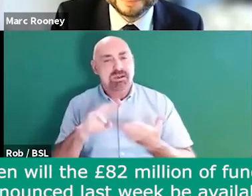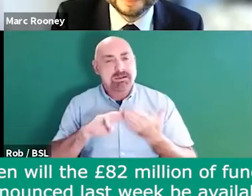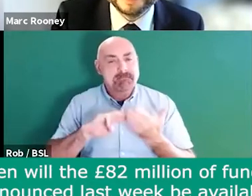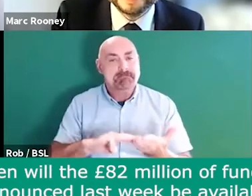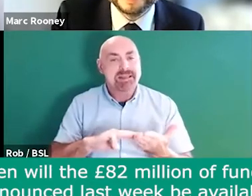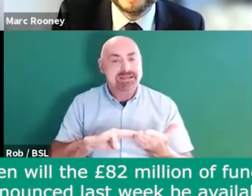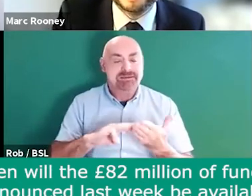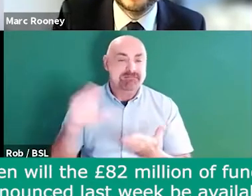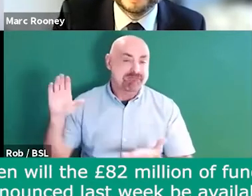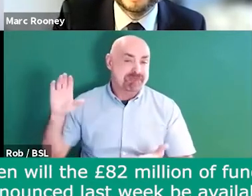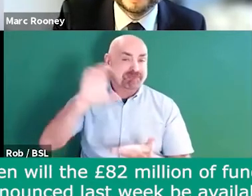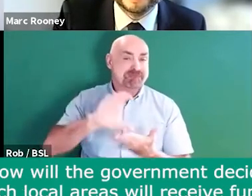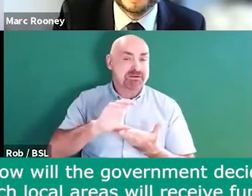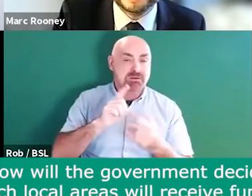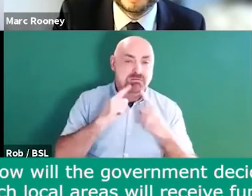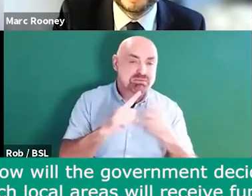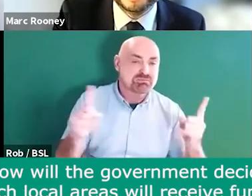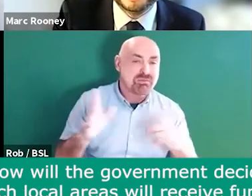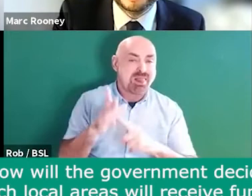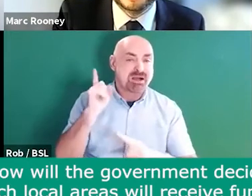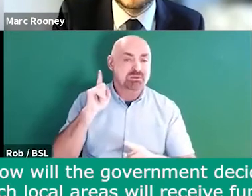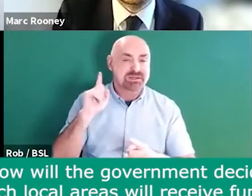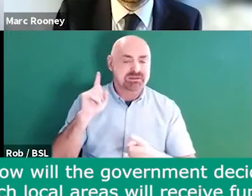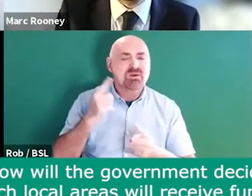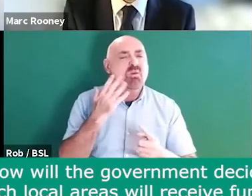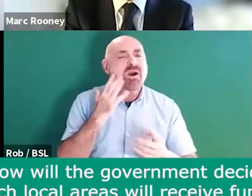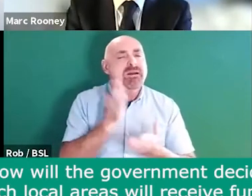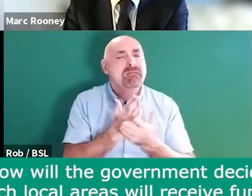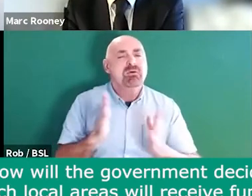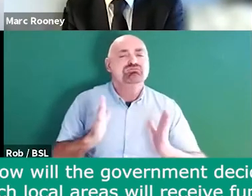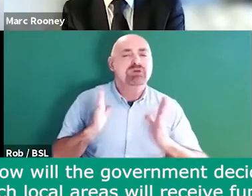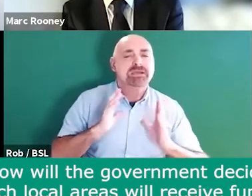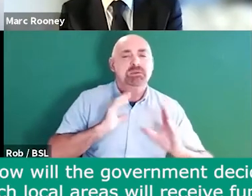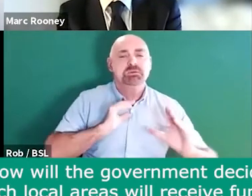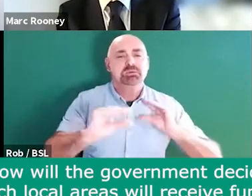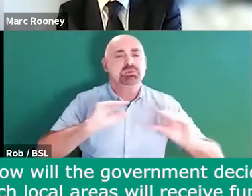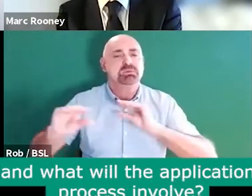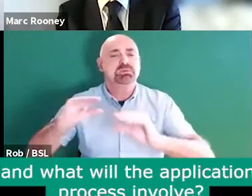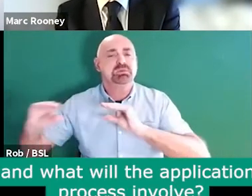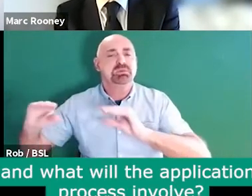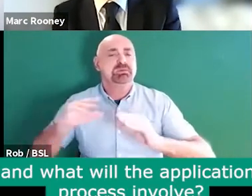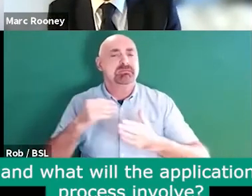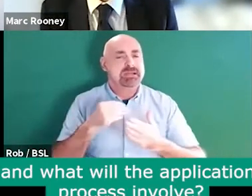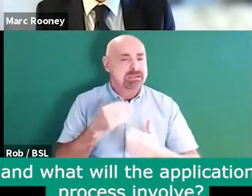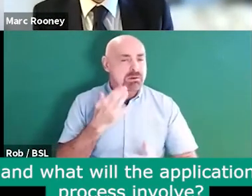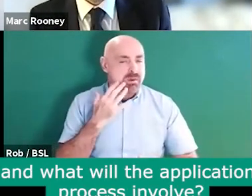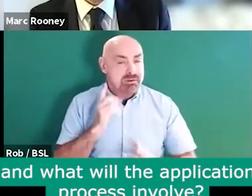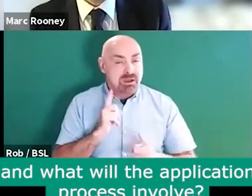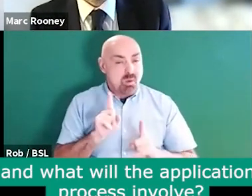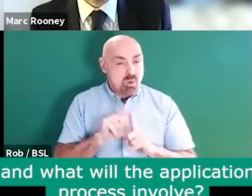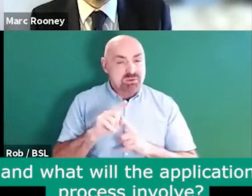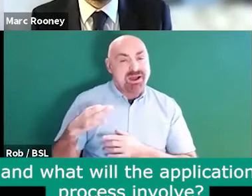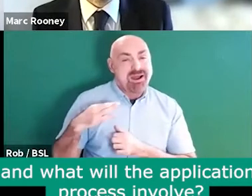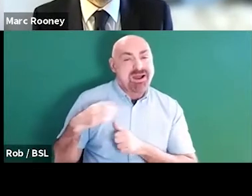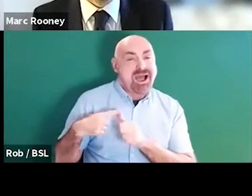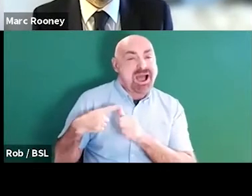funding announced last week be available? How will the government decide which local areas receive funding, and what will the application